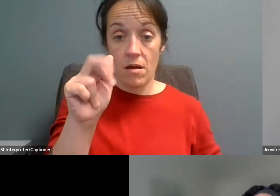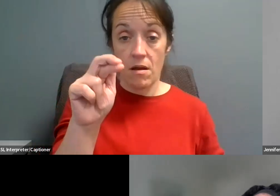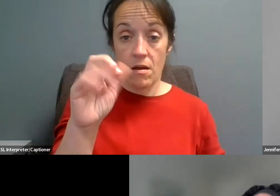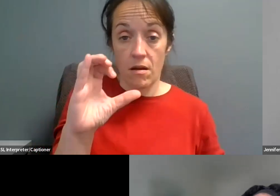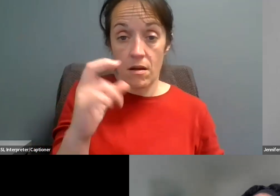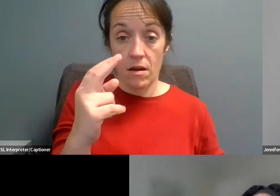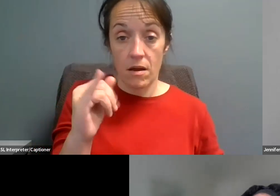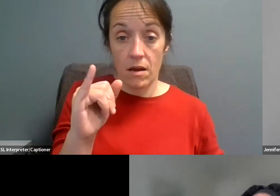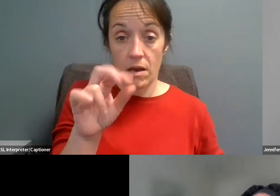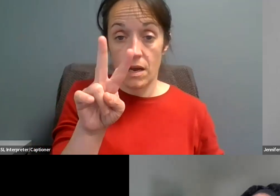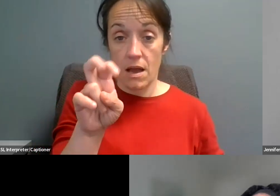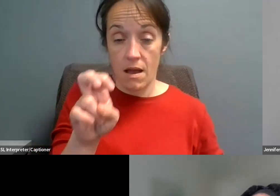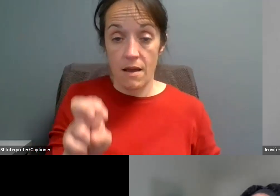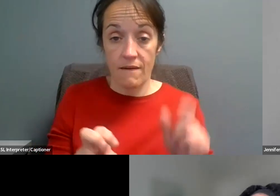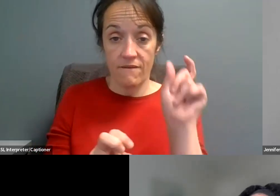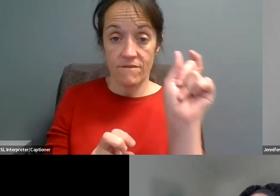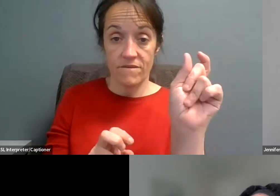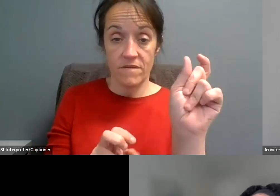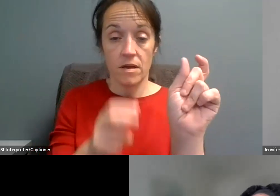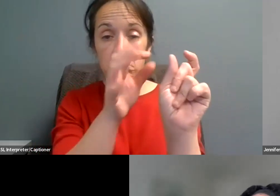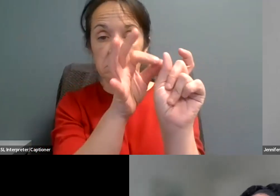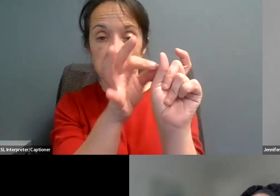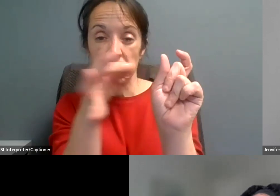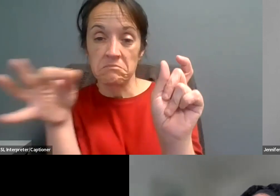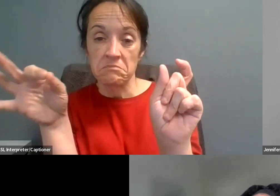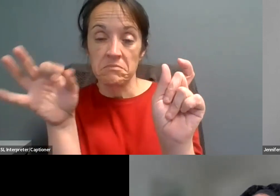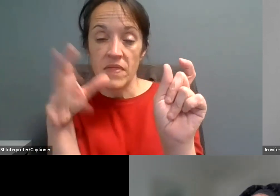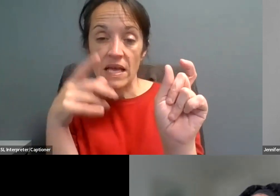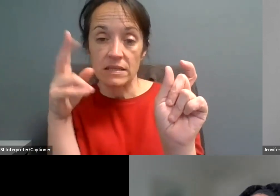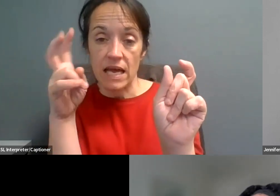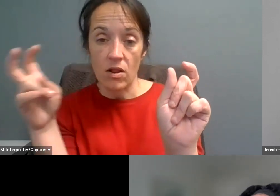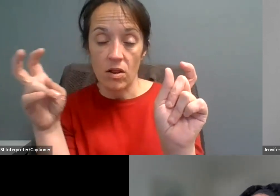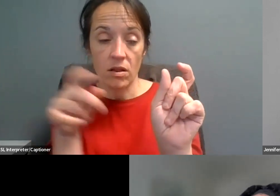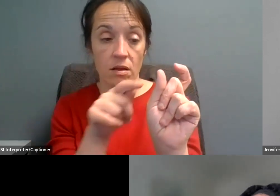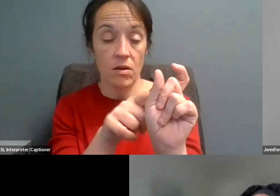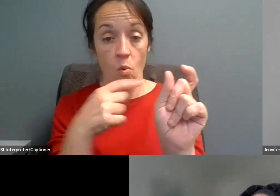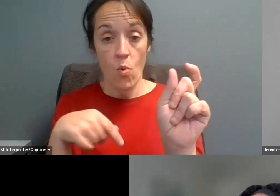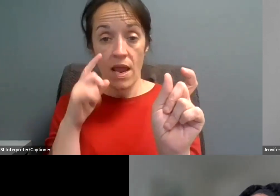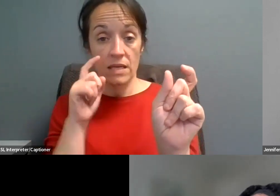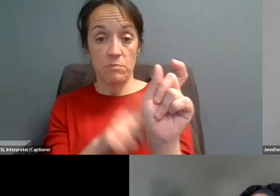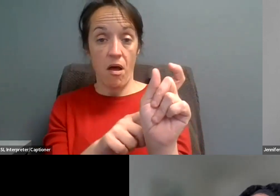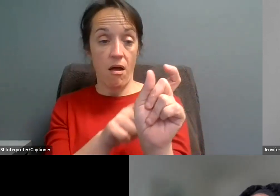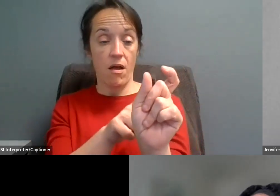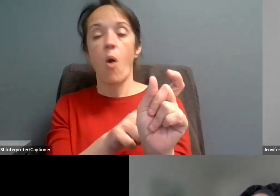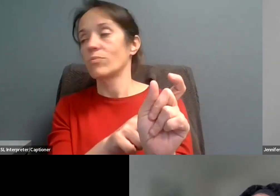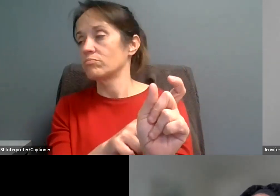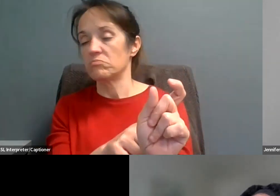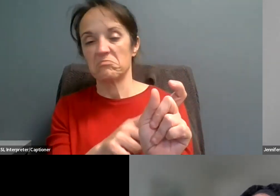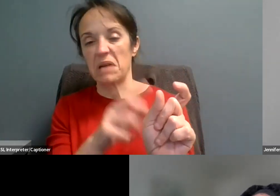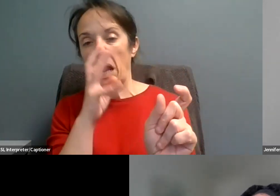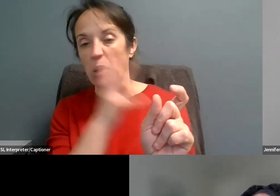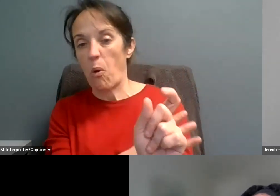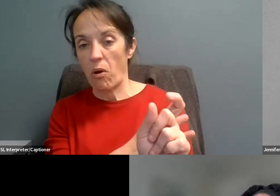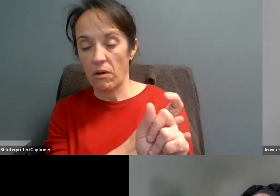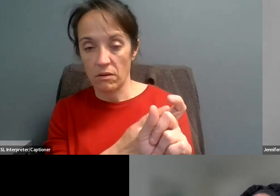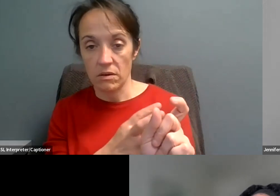we're handling those. Understand it's a feature that's needed. Definitely something we're working on, but that's the process